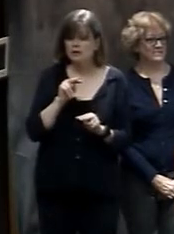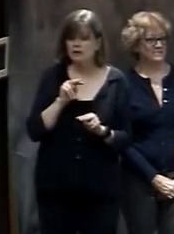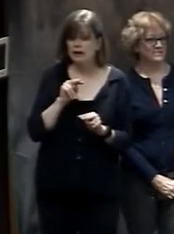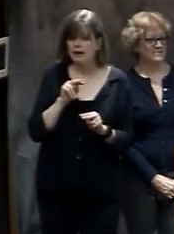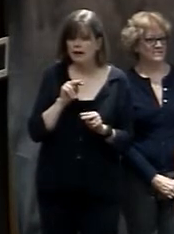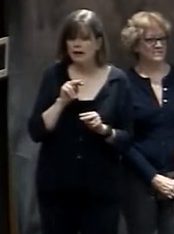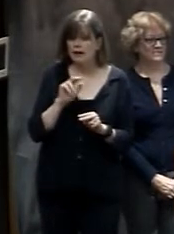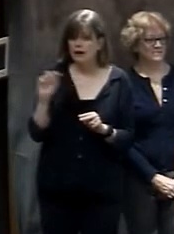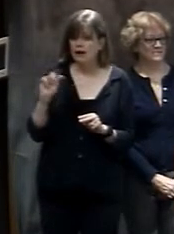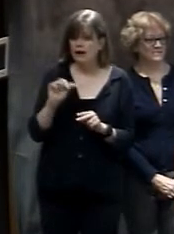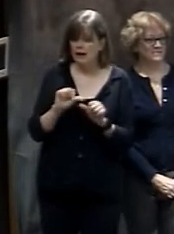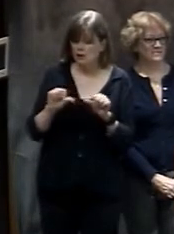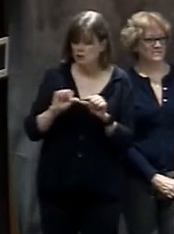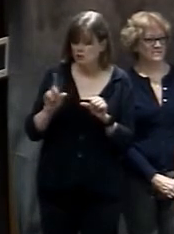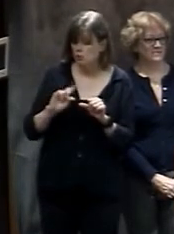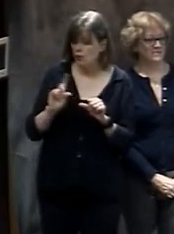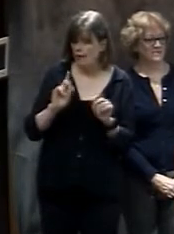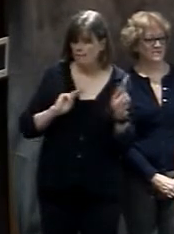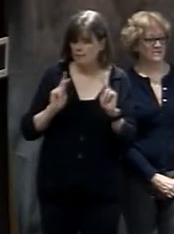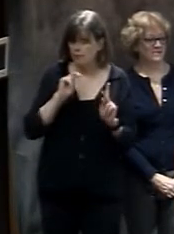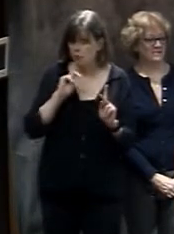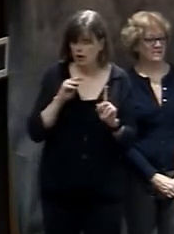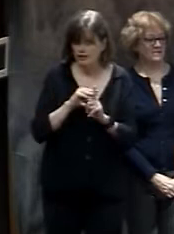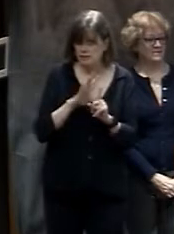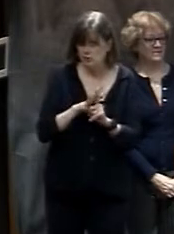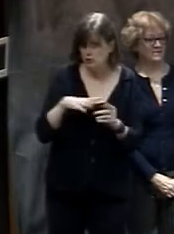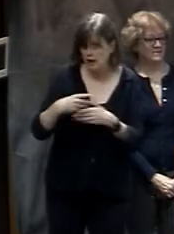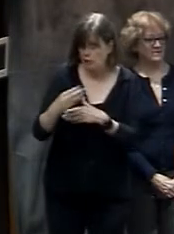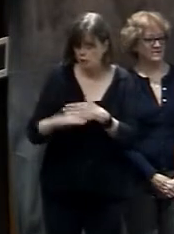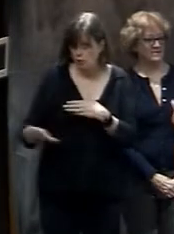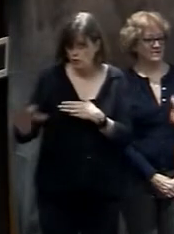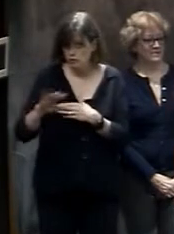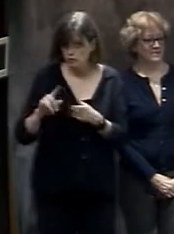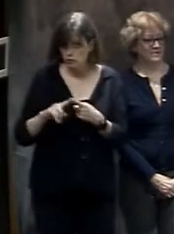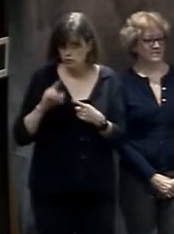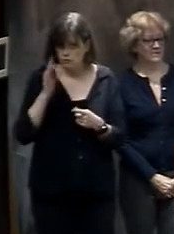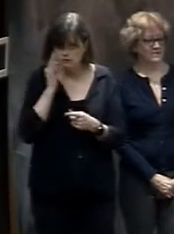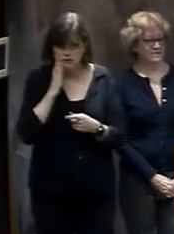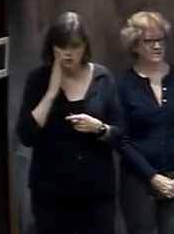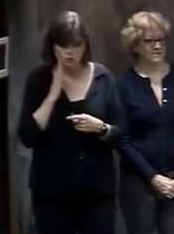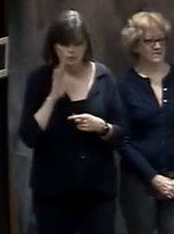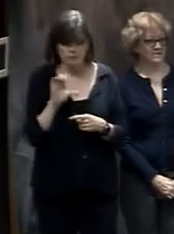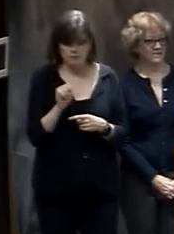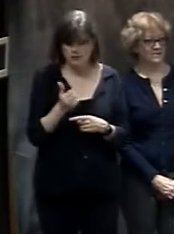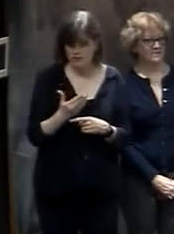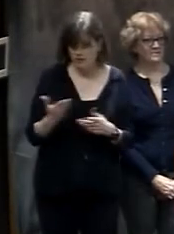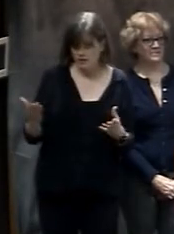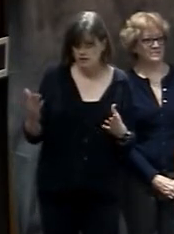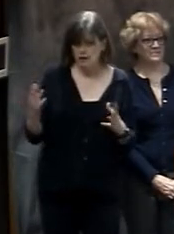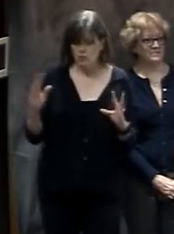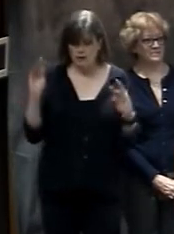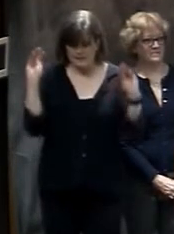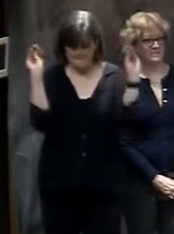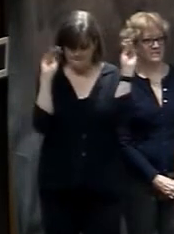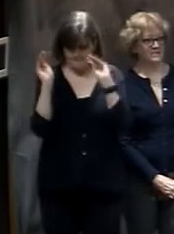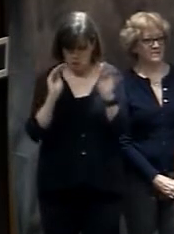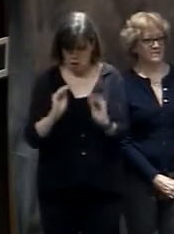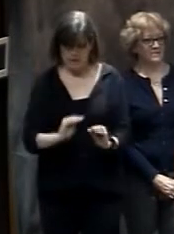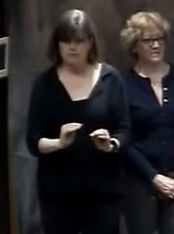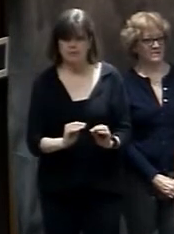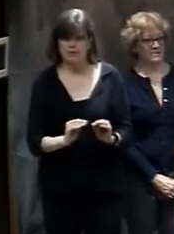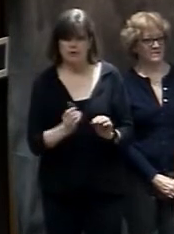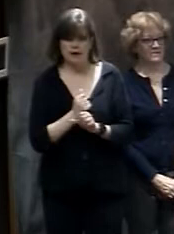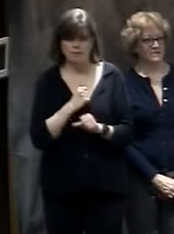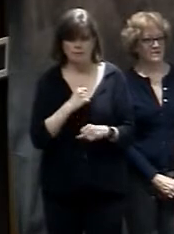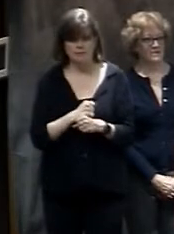exposure, outdoor exposure to the mosquito, and some other factors. We put those together into and made a series of